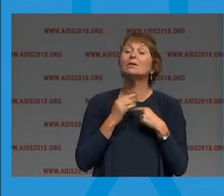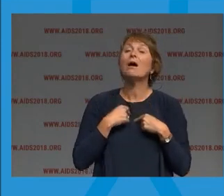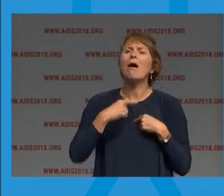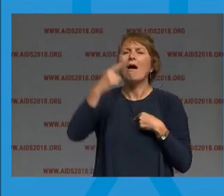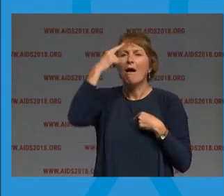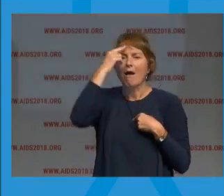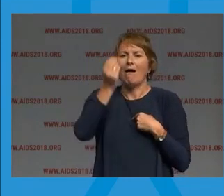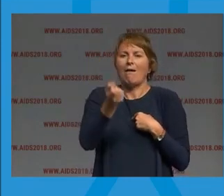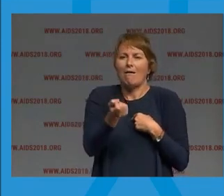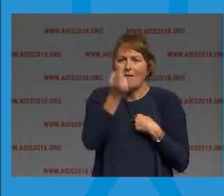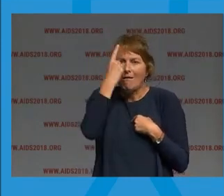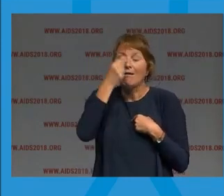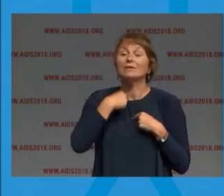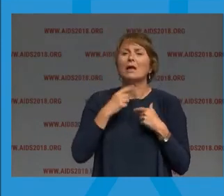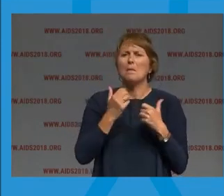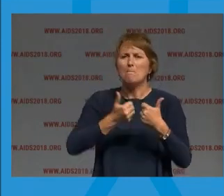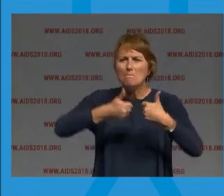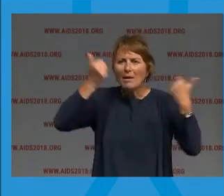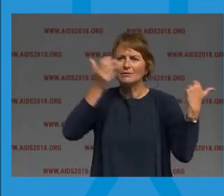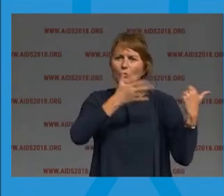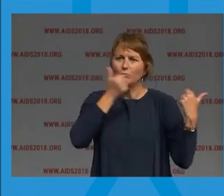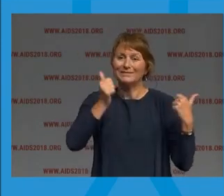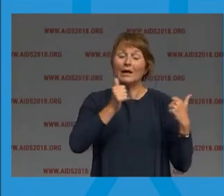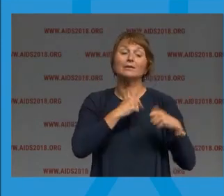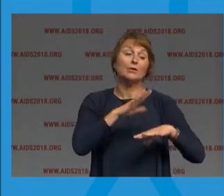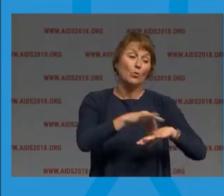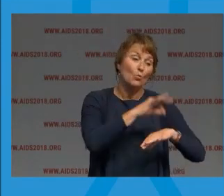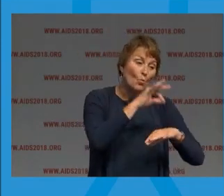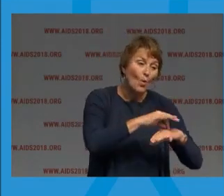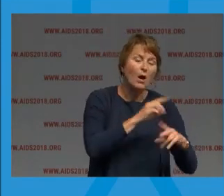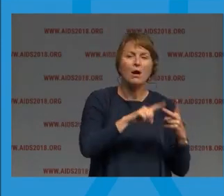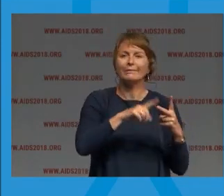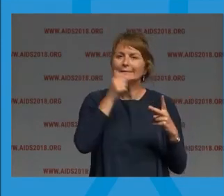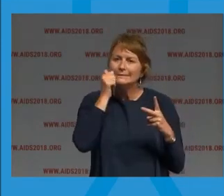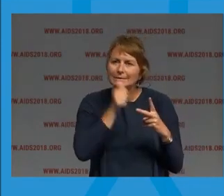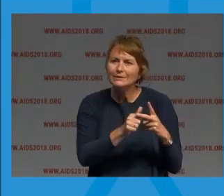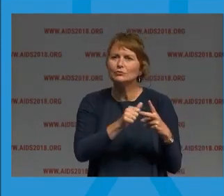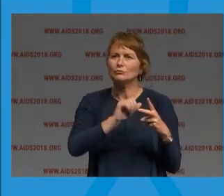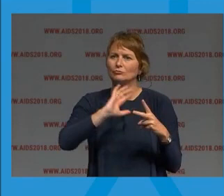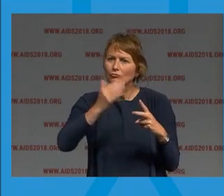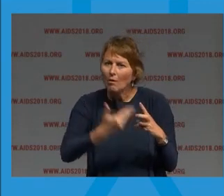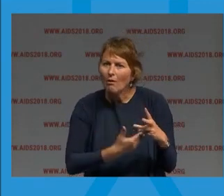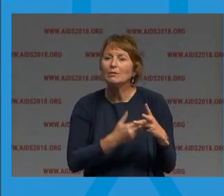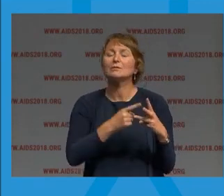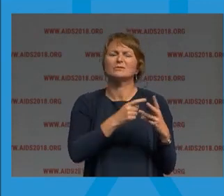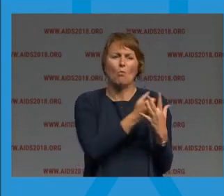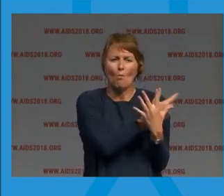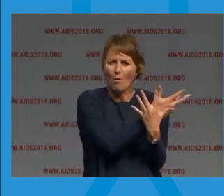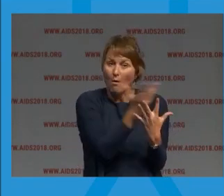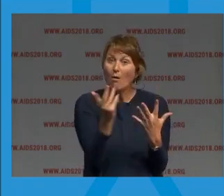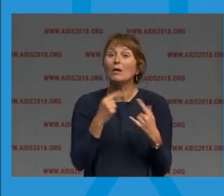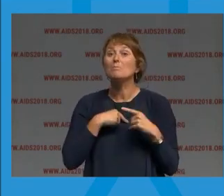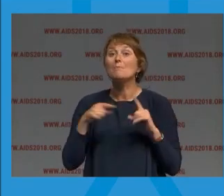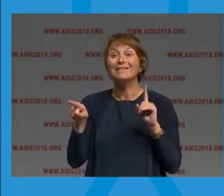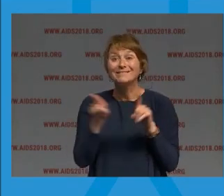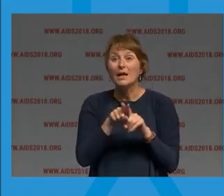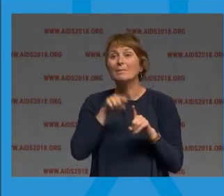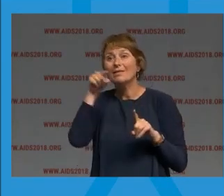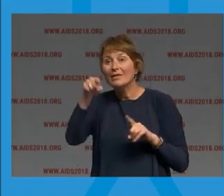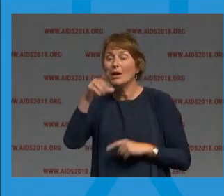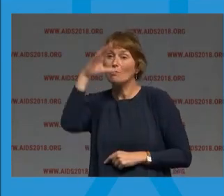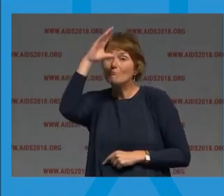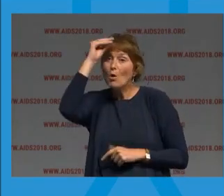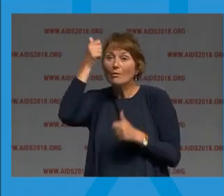protect not only their wives and girlfriends, their sisters and daughters, but also critically their brothers and their